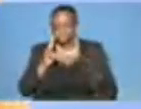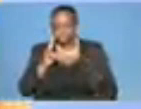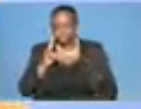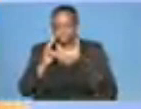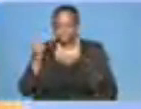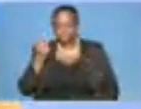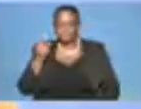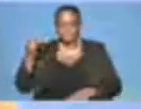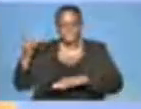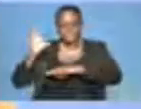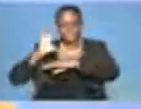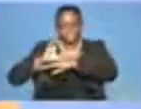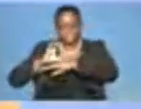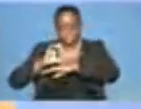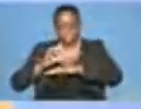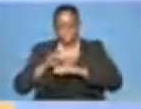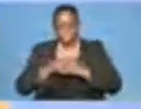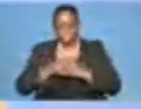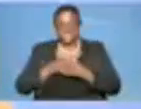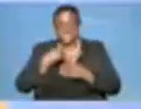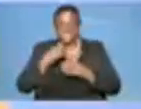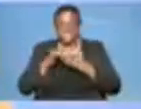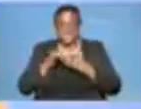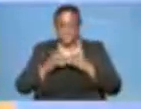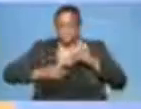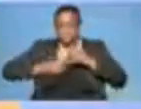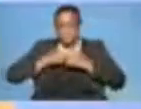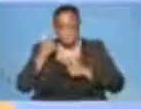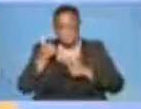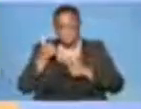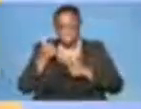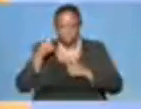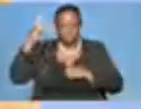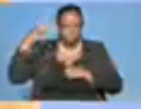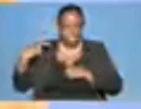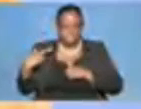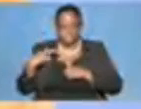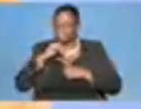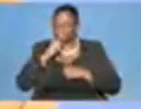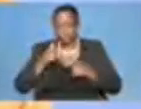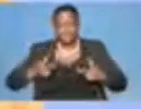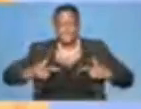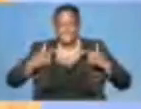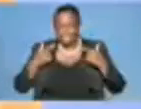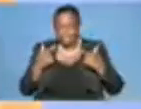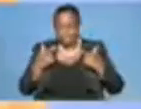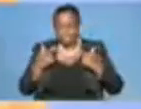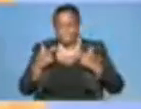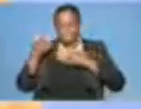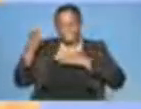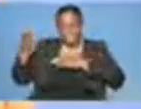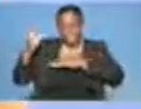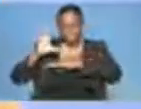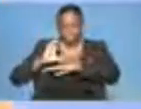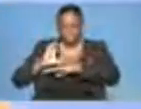the compound, the church compound, which most Rastafari in the Bahamas do not live at the church compound. The church compound is not big enough to house all of us. Within the